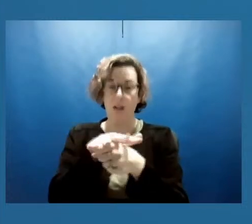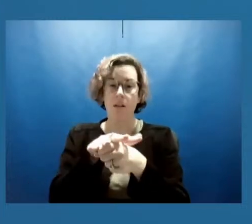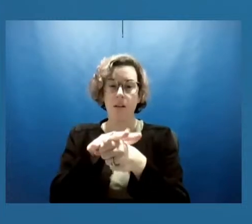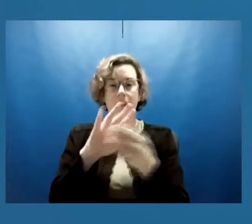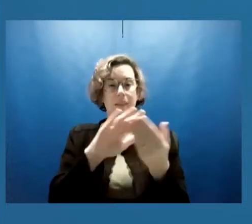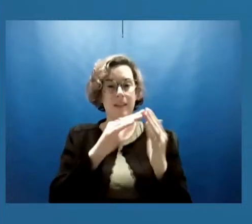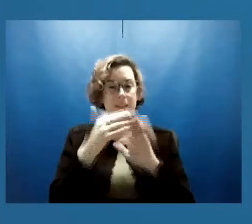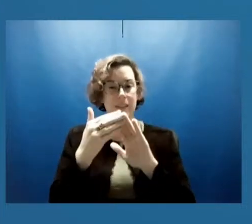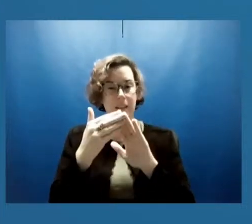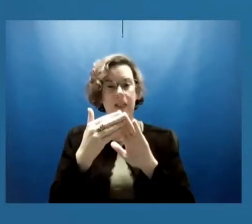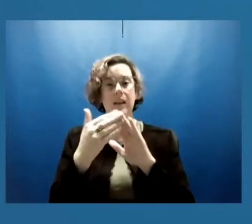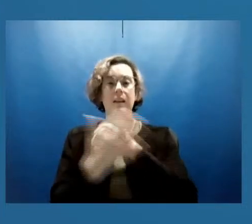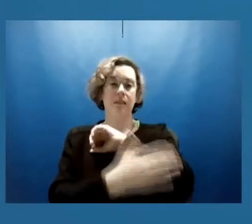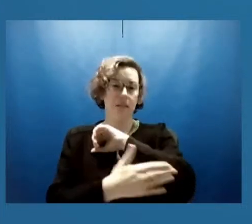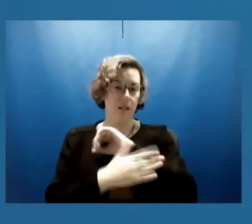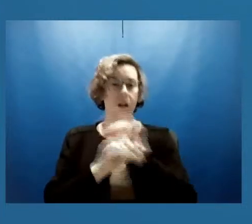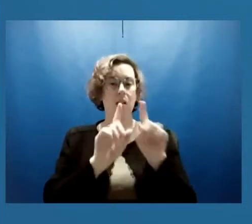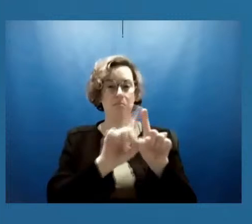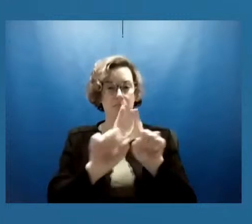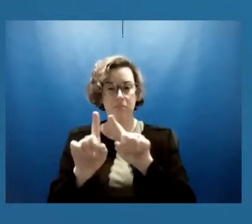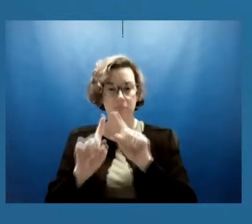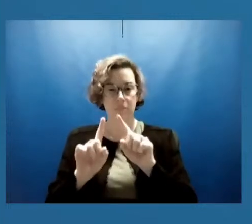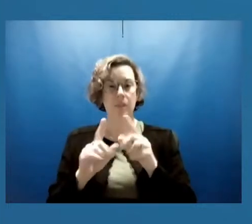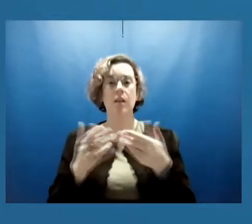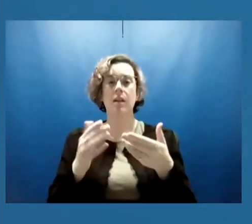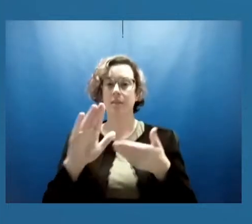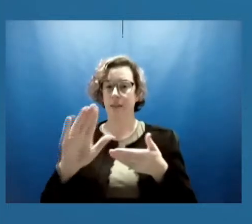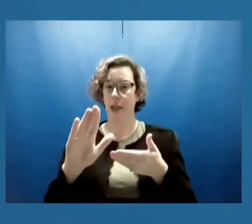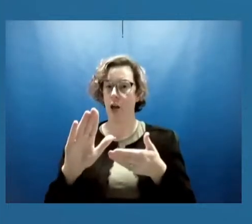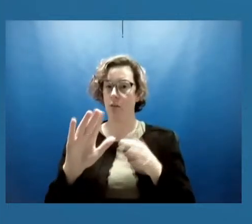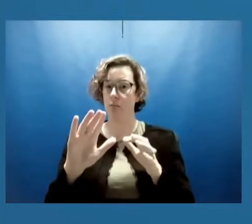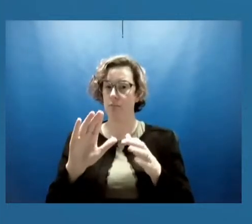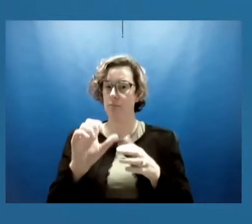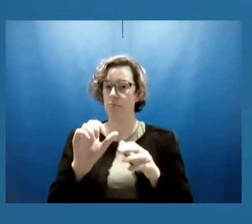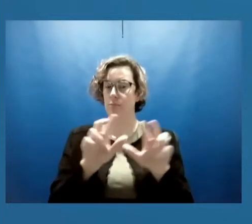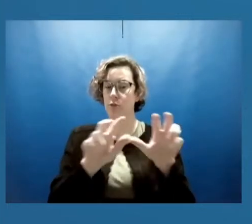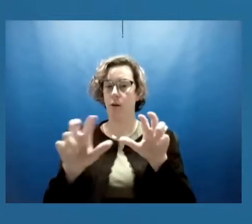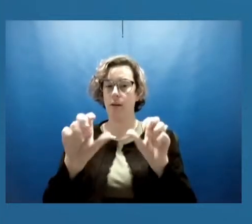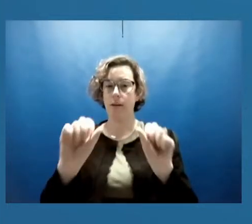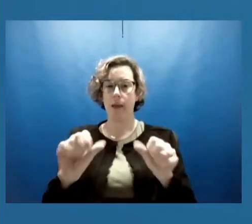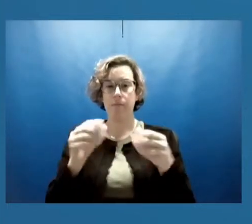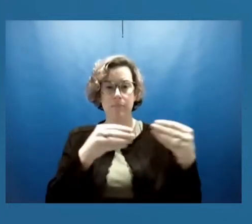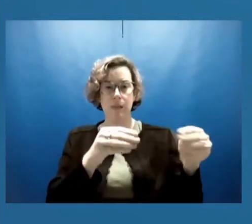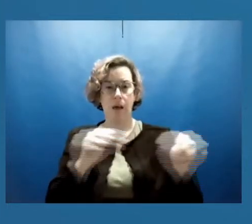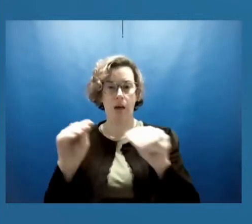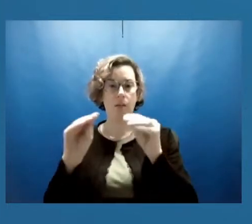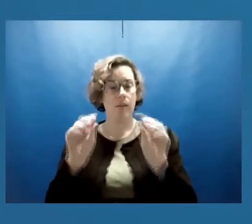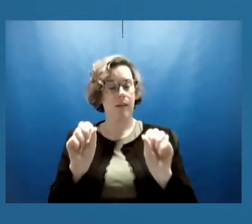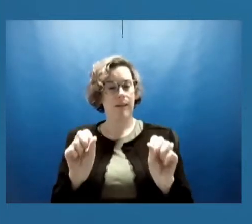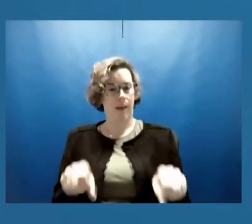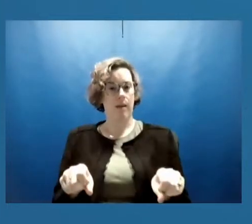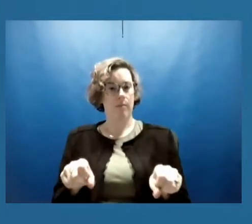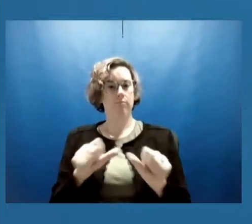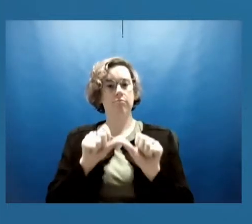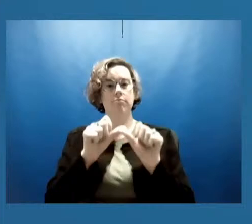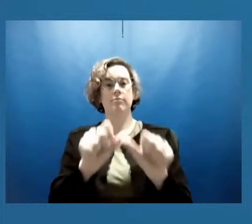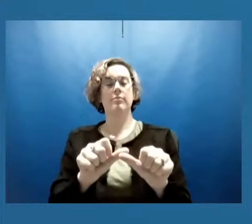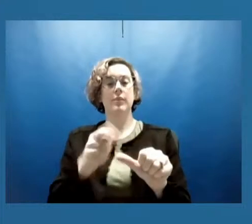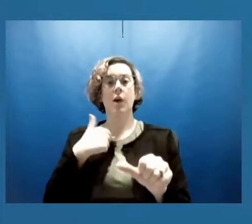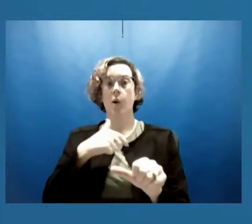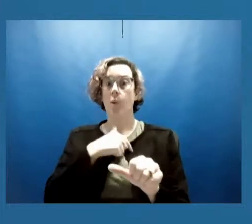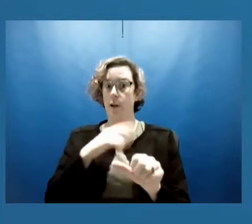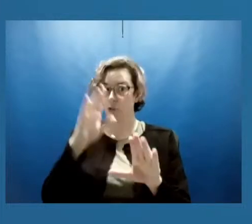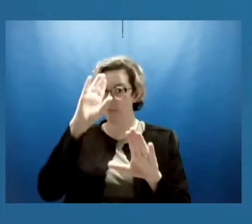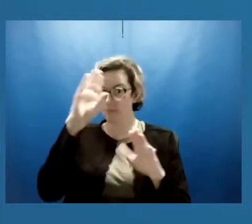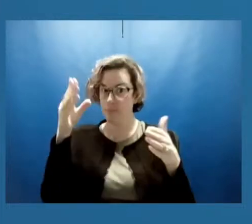Suffolk, and Westchester to sell down their stock as well. So they'll be able to do that. We are continuing to stress the importance